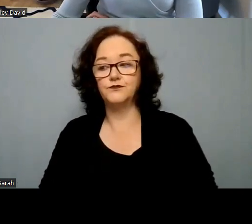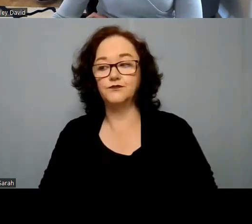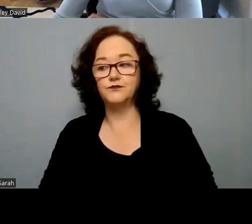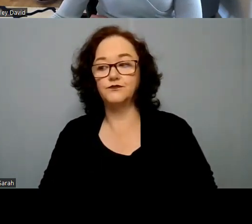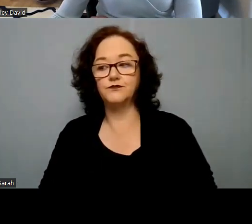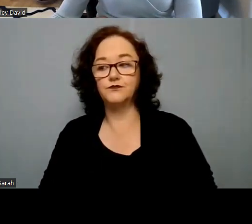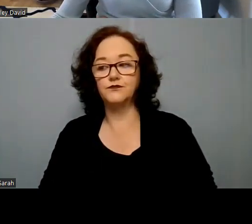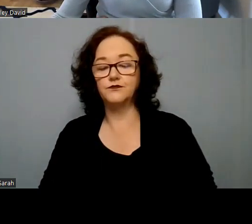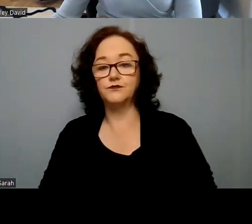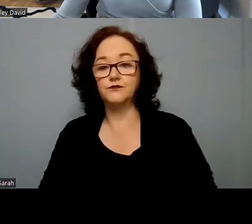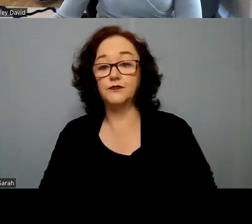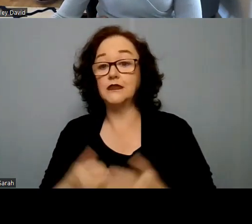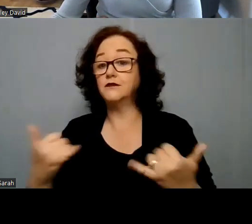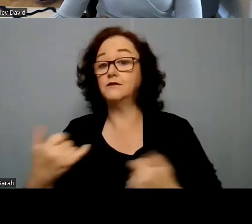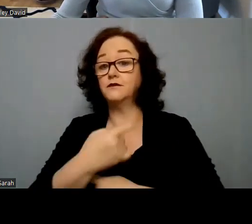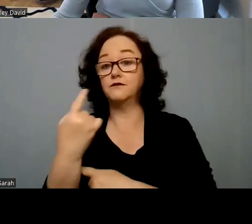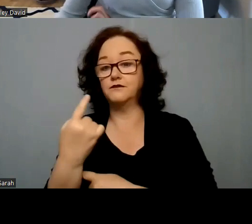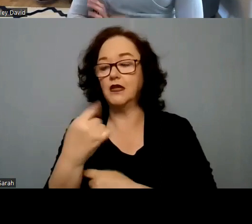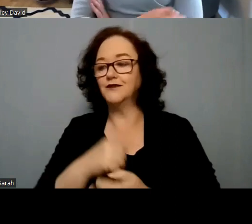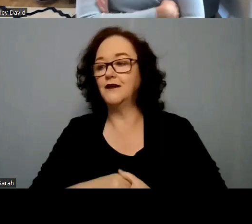Next slide, please.